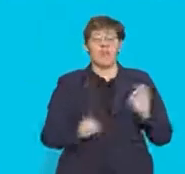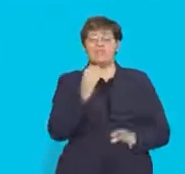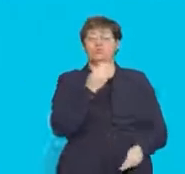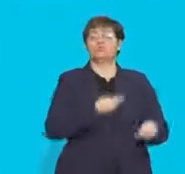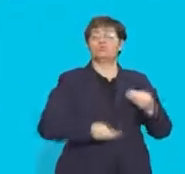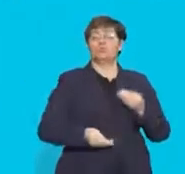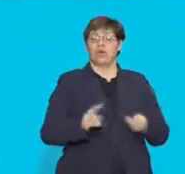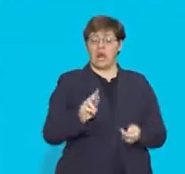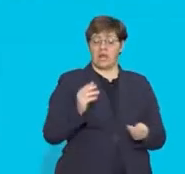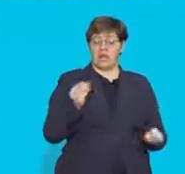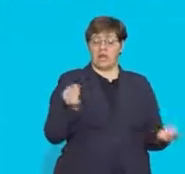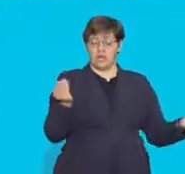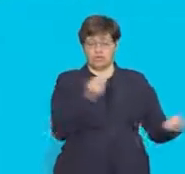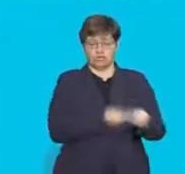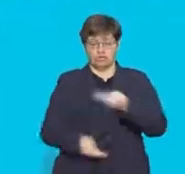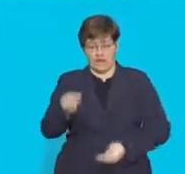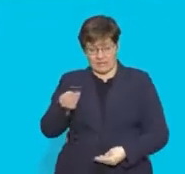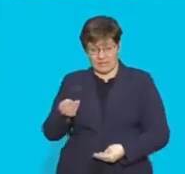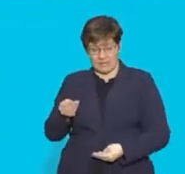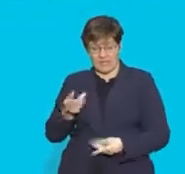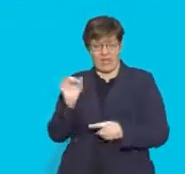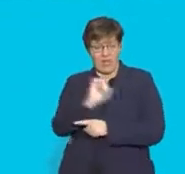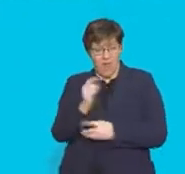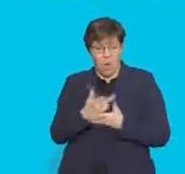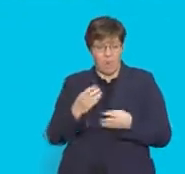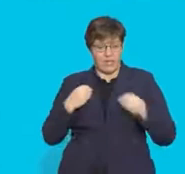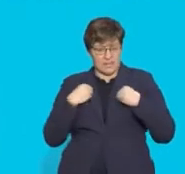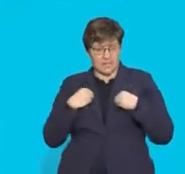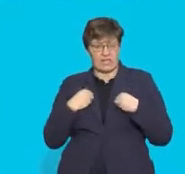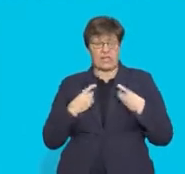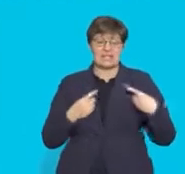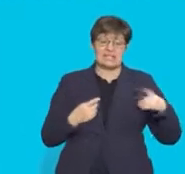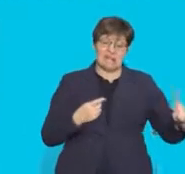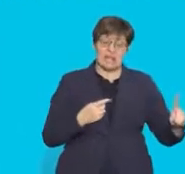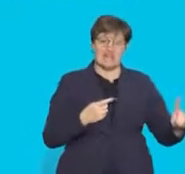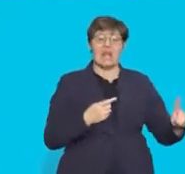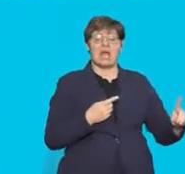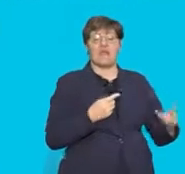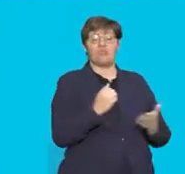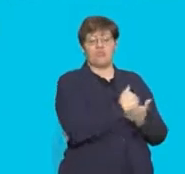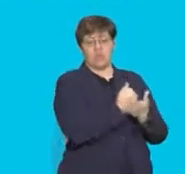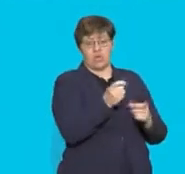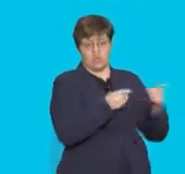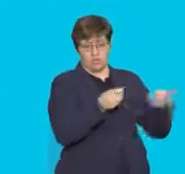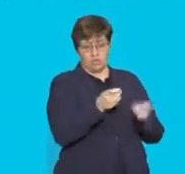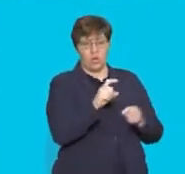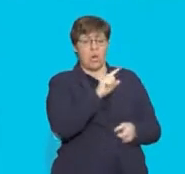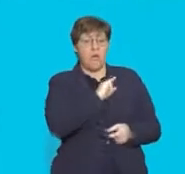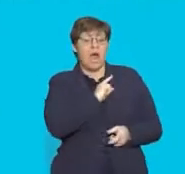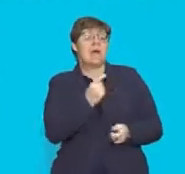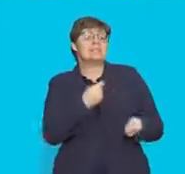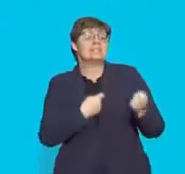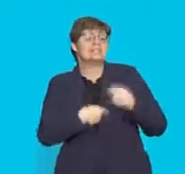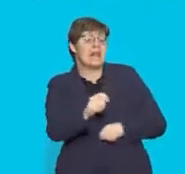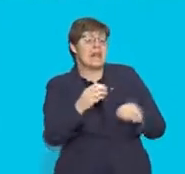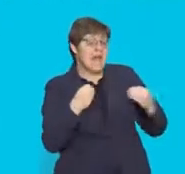are trading in the vehicle or the asset, it's a debit to creditor's control, because obviously you are selling that vehicle